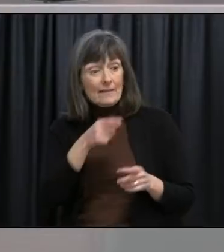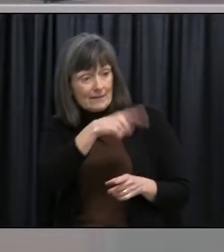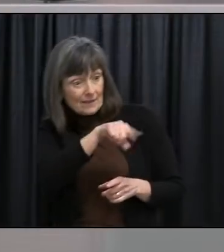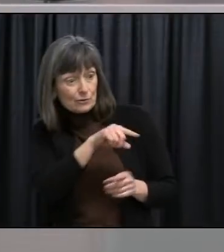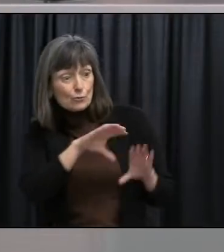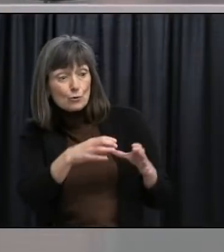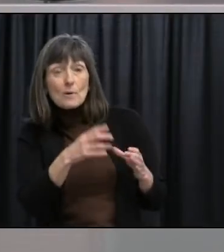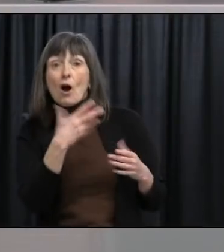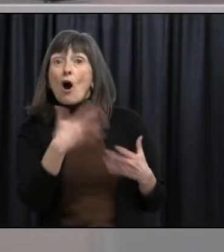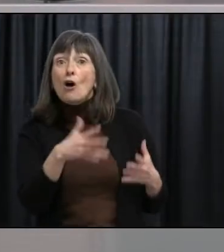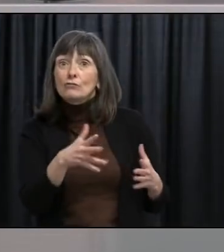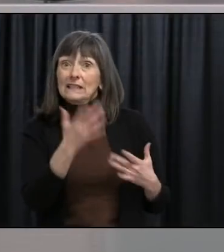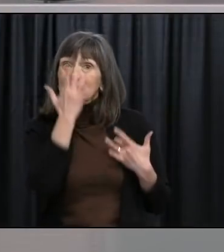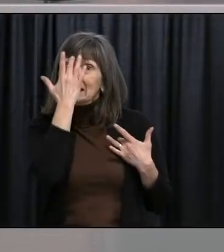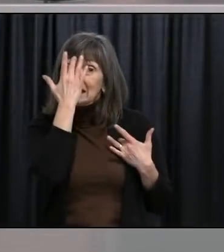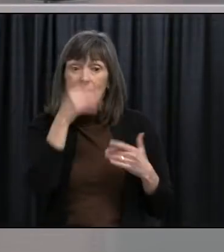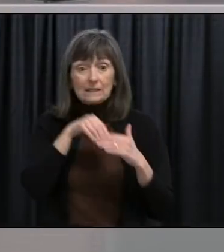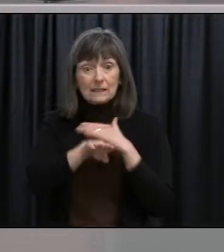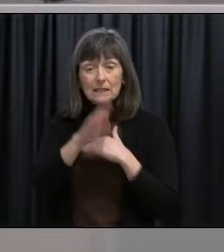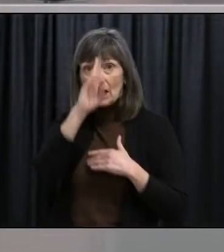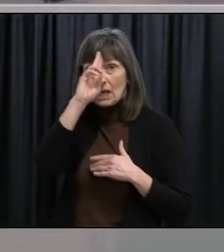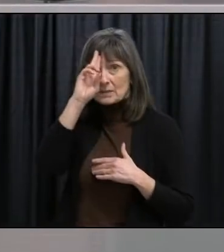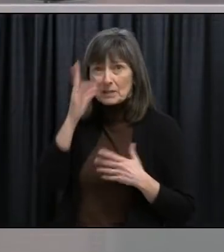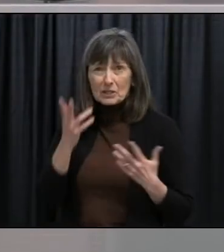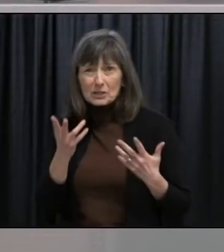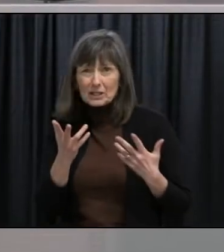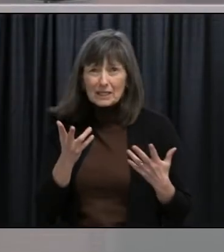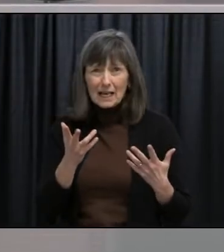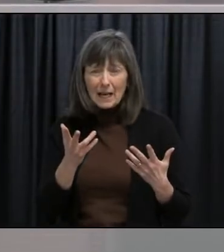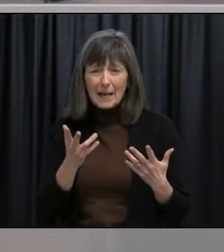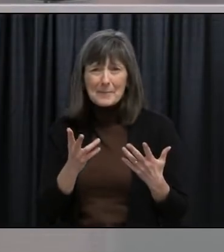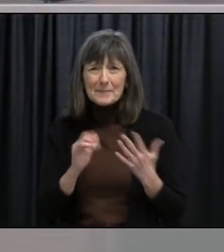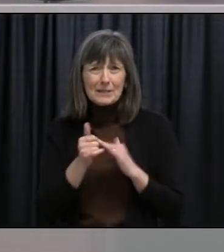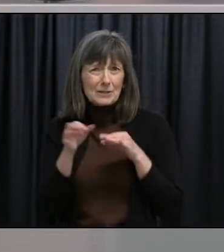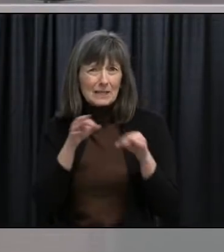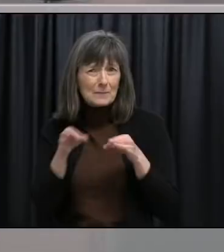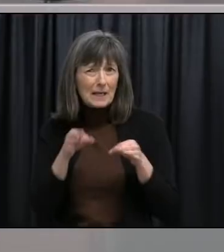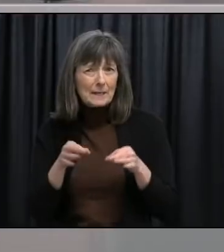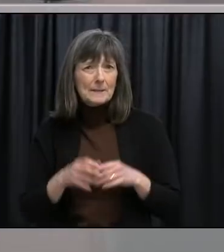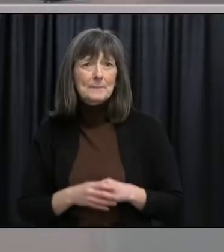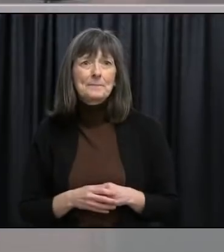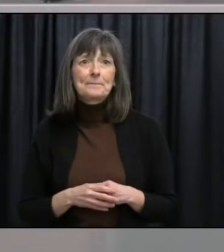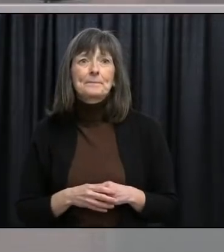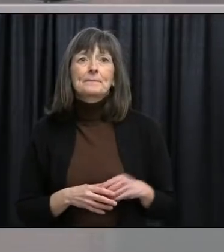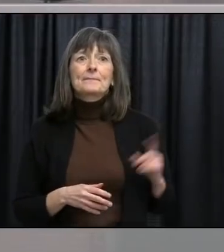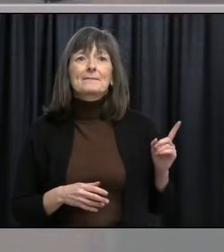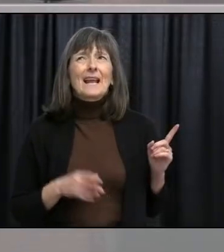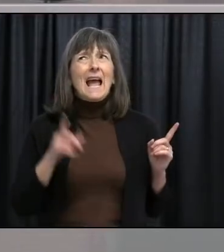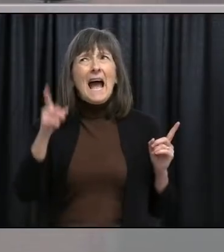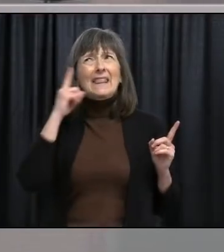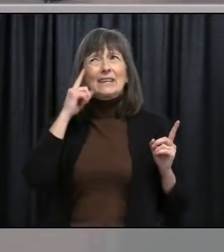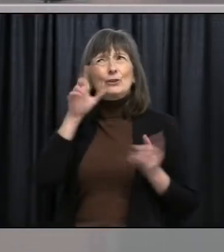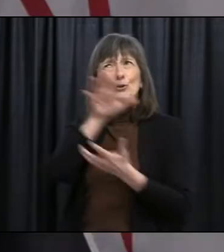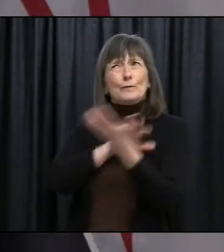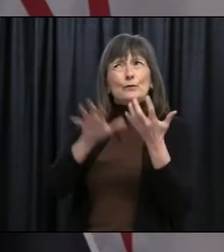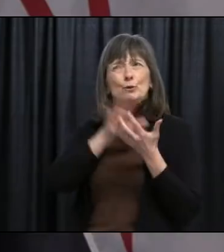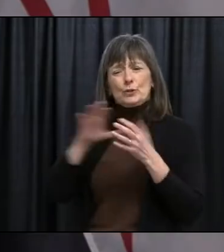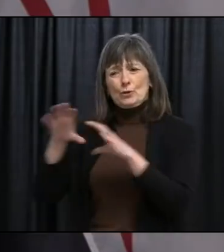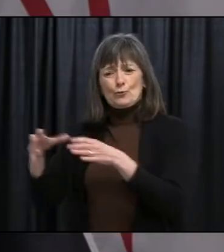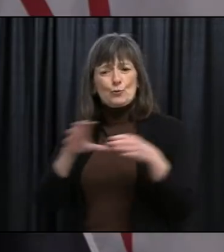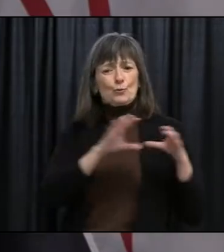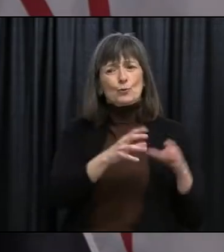So I think you're talking about two separate streams of patients there, Jason. I don't know if you want to try to provide clarity, Dr. Fitzgerald.